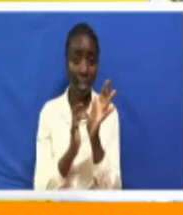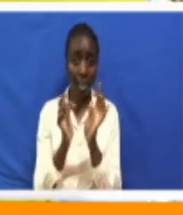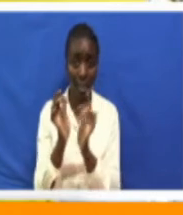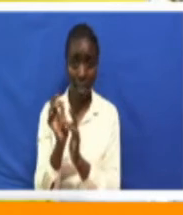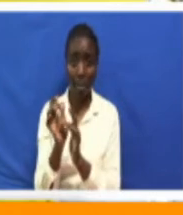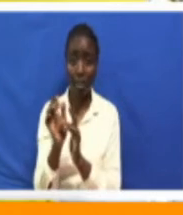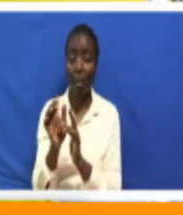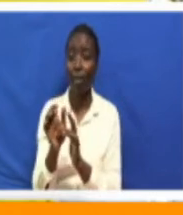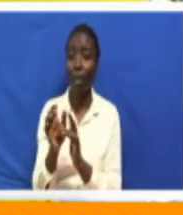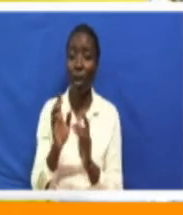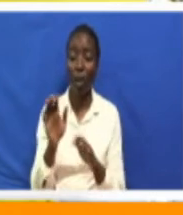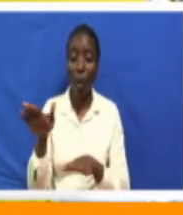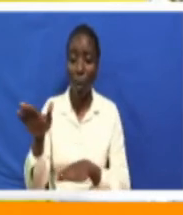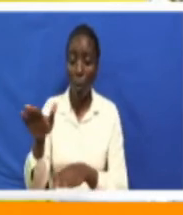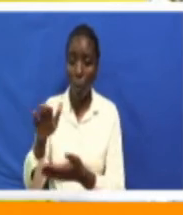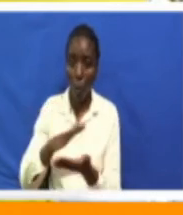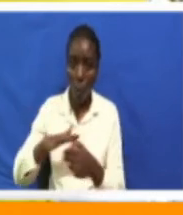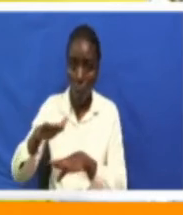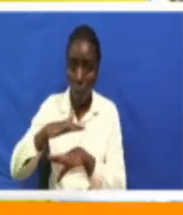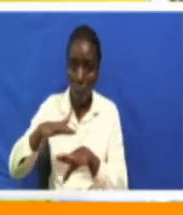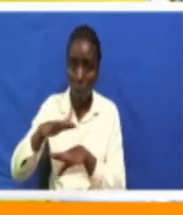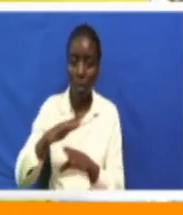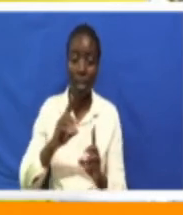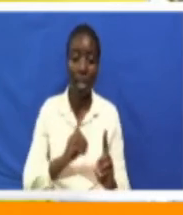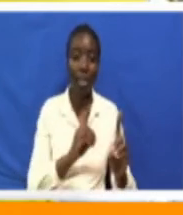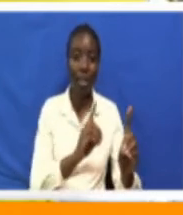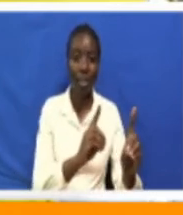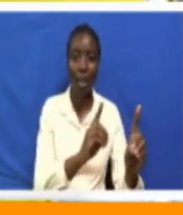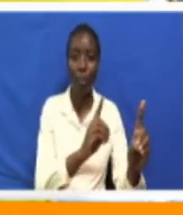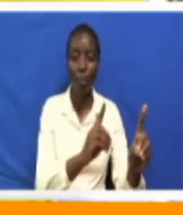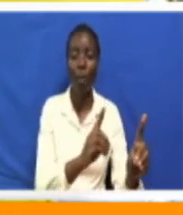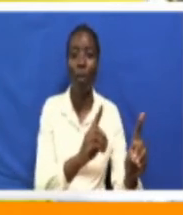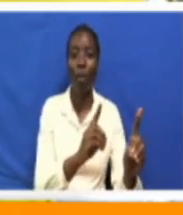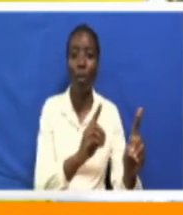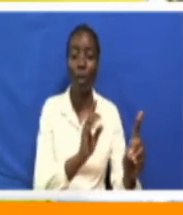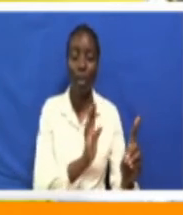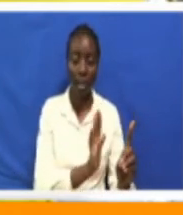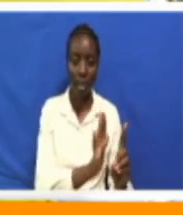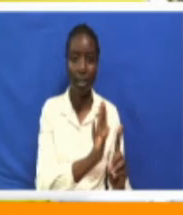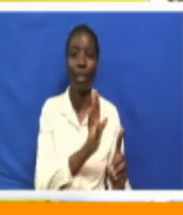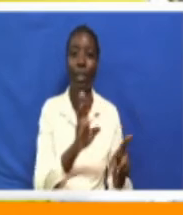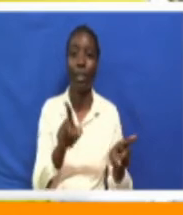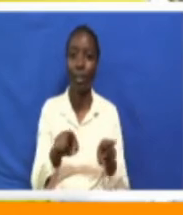the disciples as a slave would have done